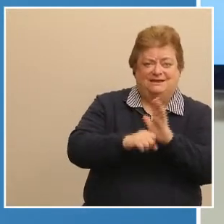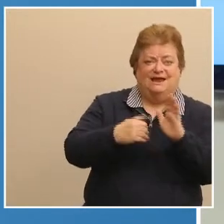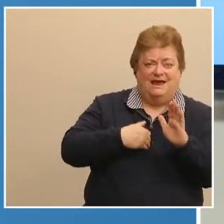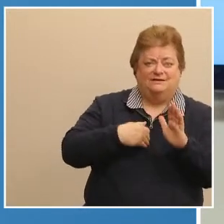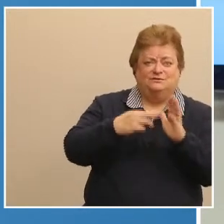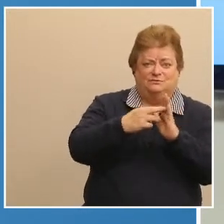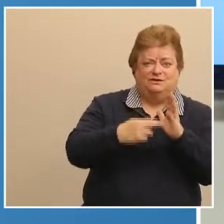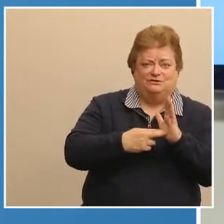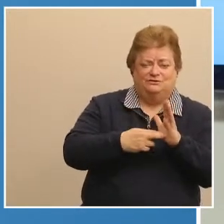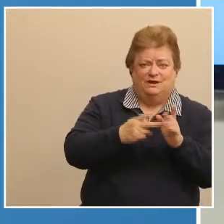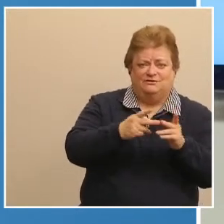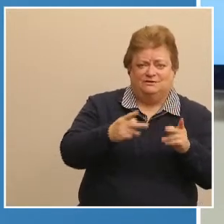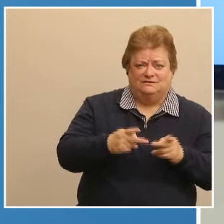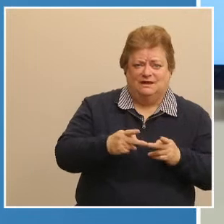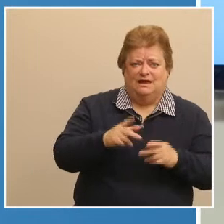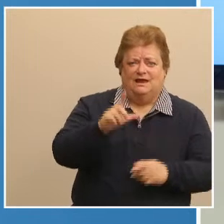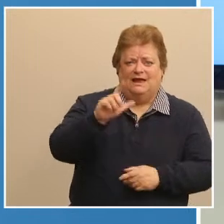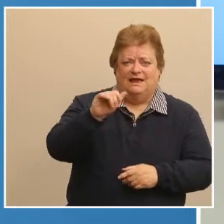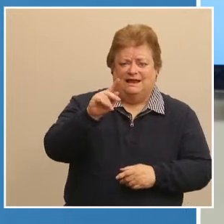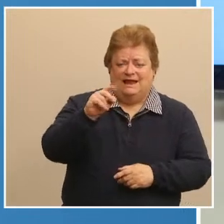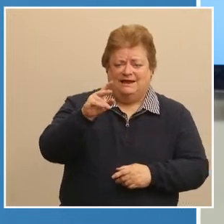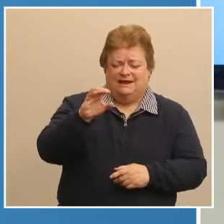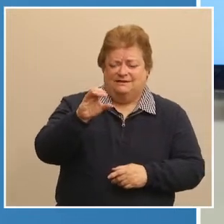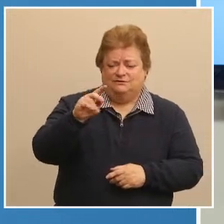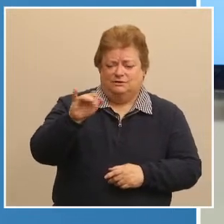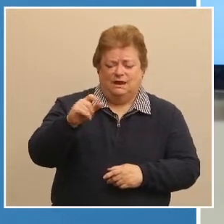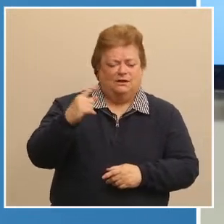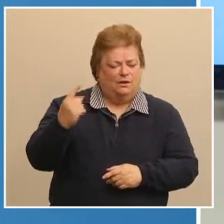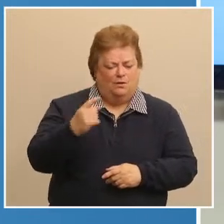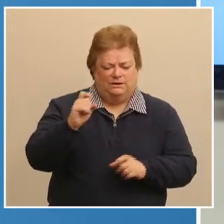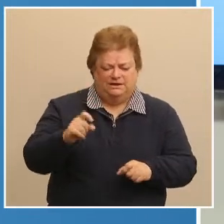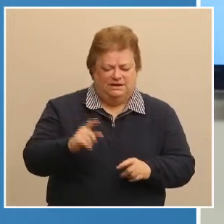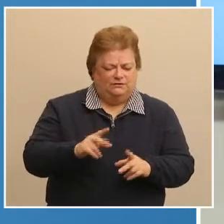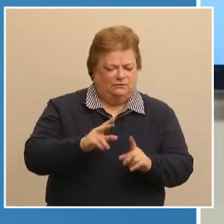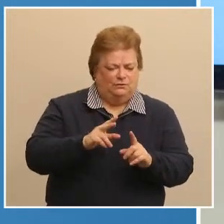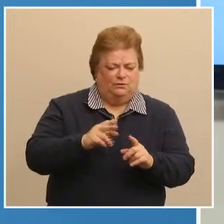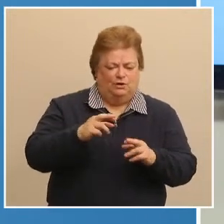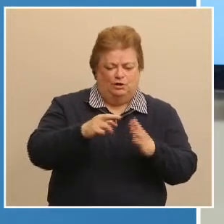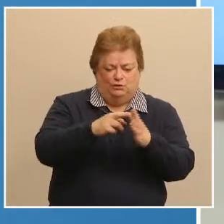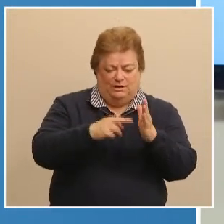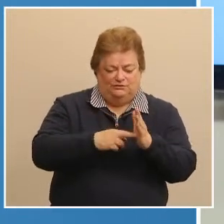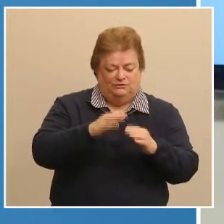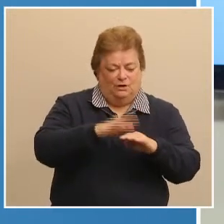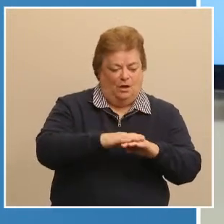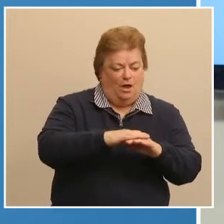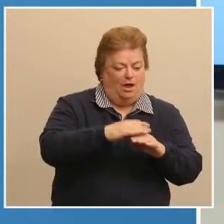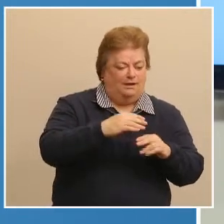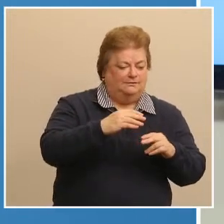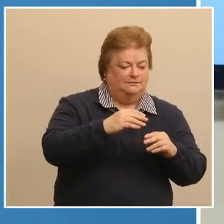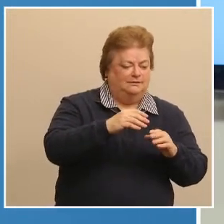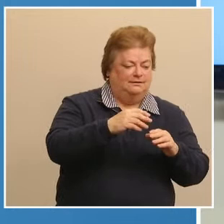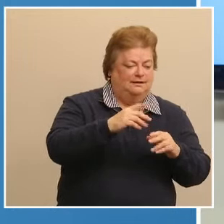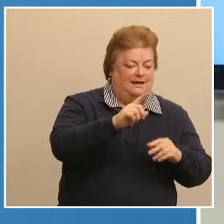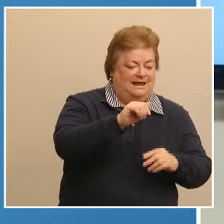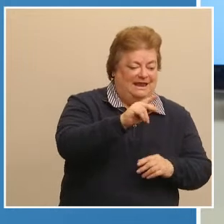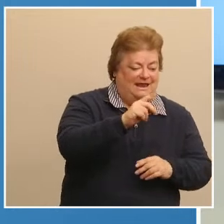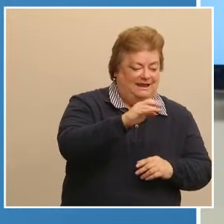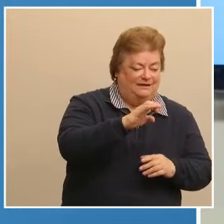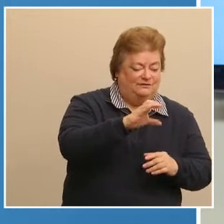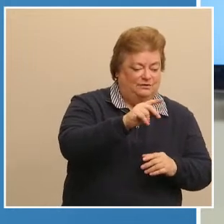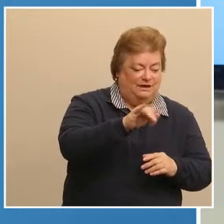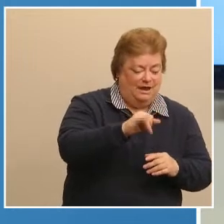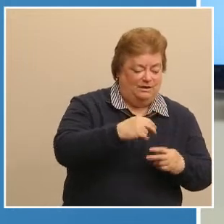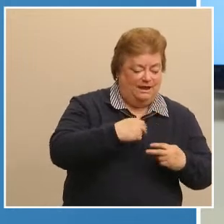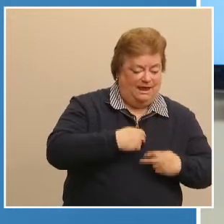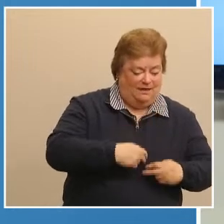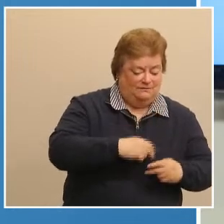County, residents only need to register once on either the health department site or the state website. At the health